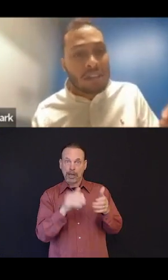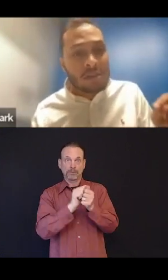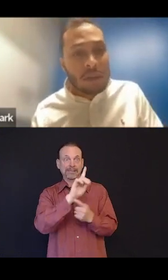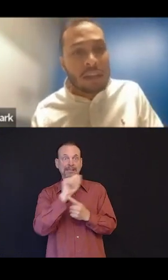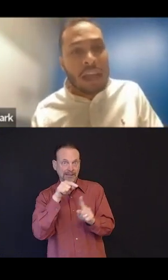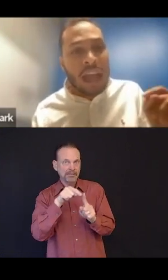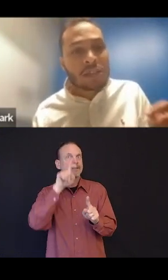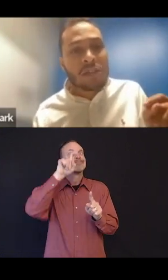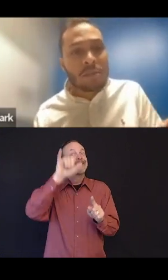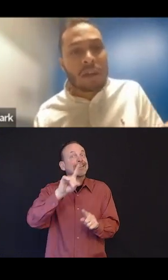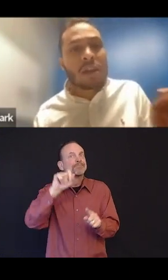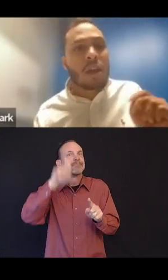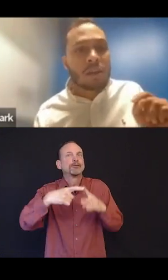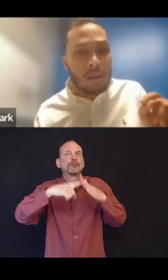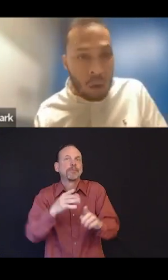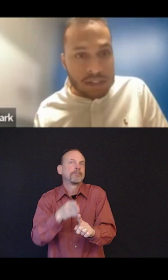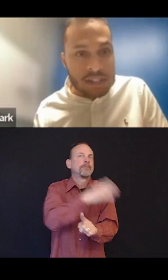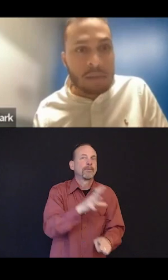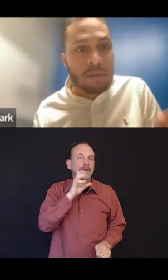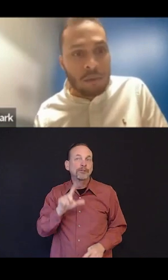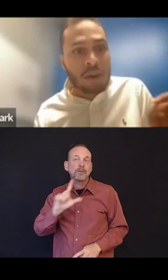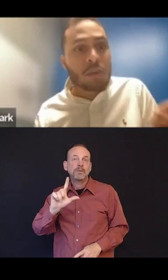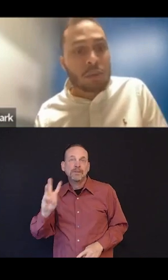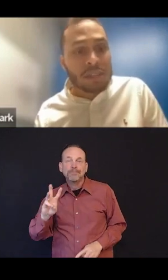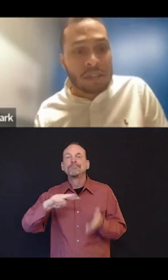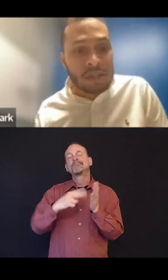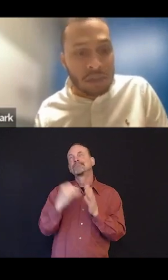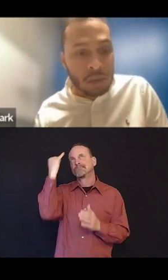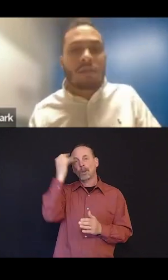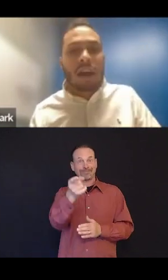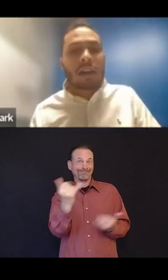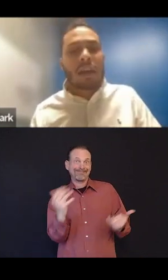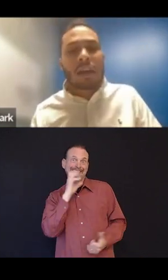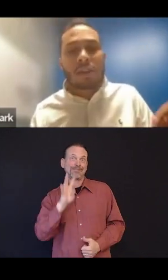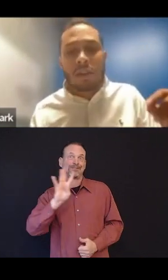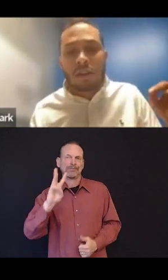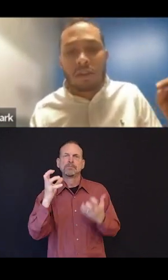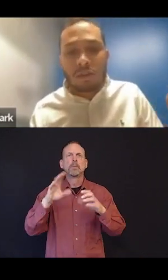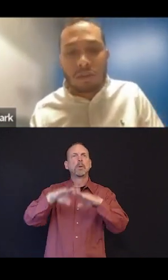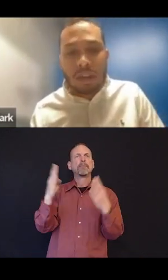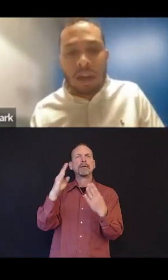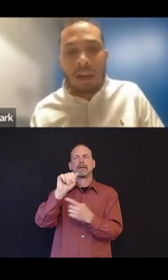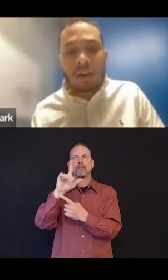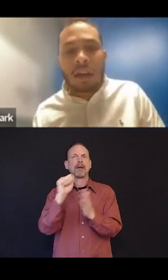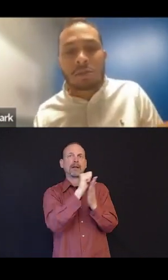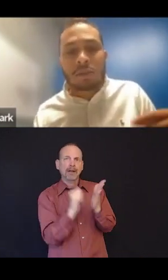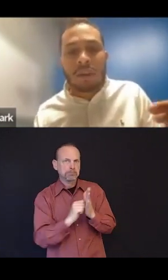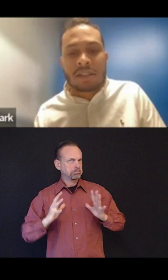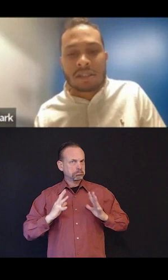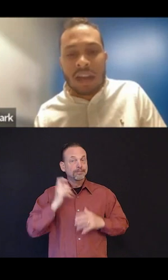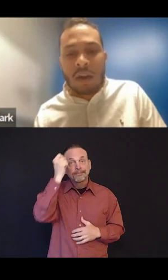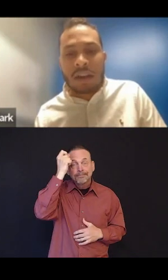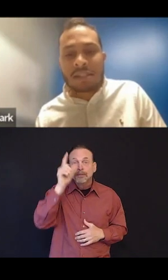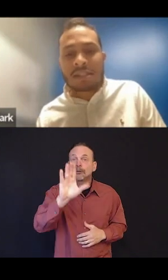but your disability had to have been onset before you were 26 years old, right? And you do need, you're eligible